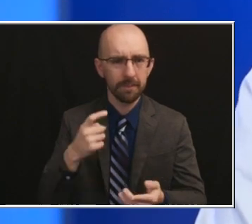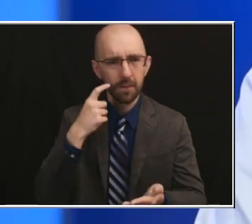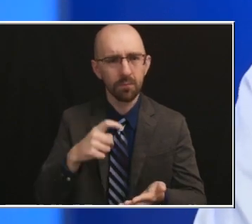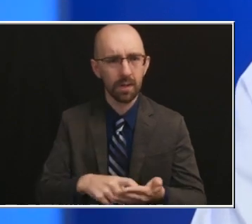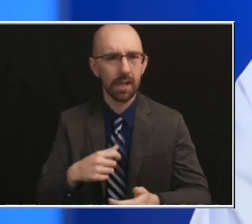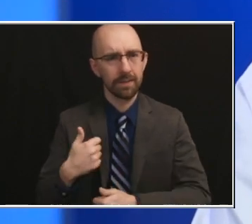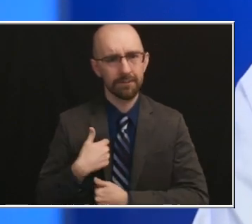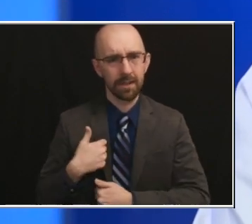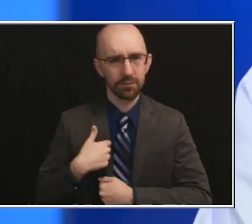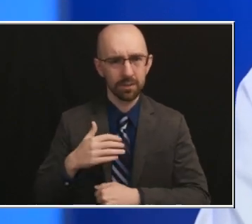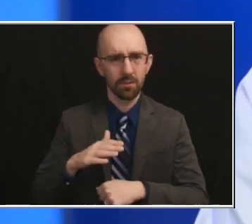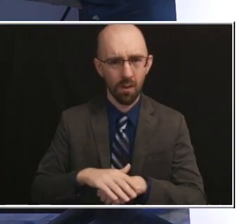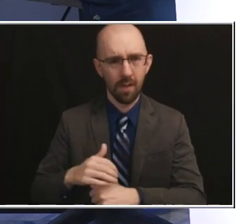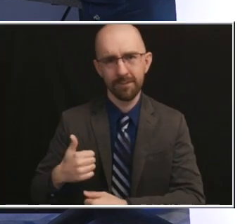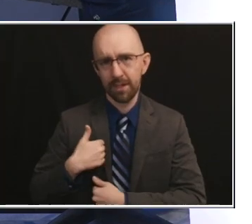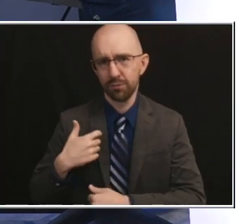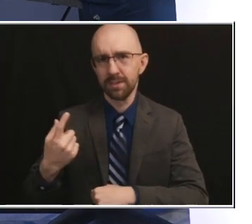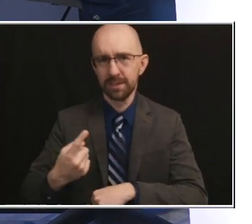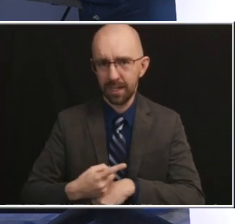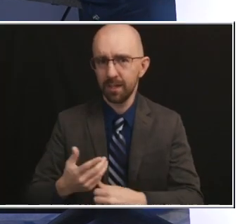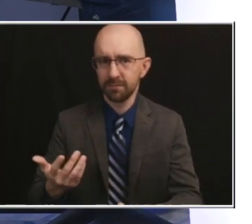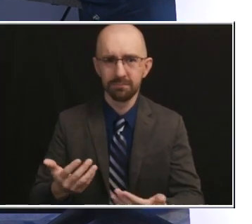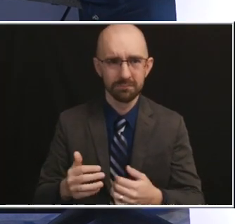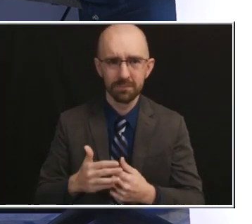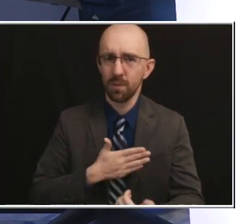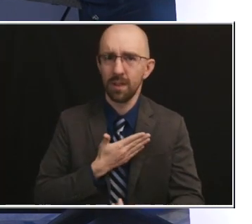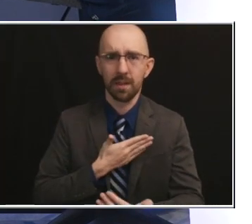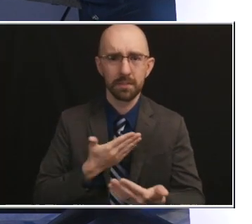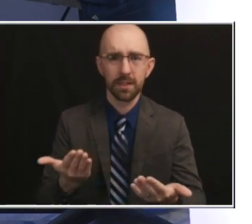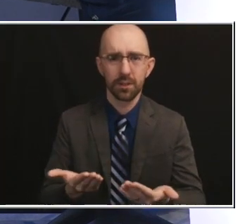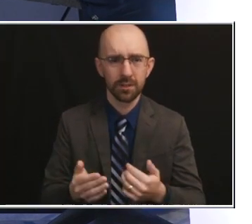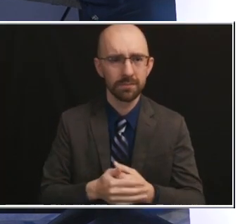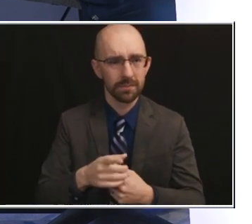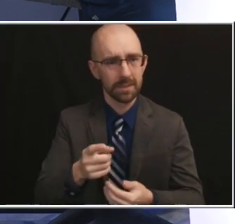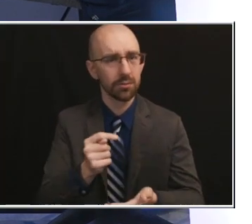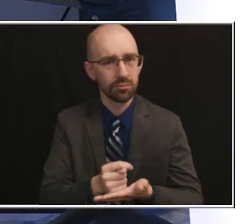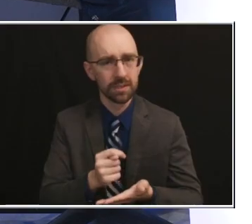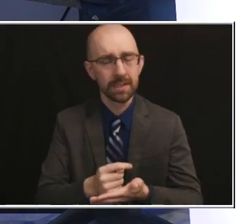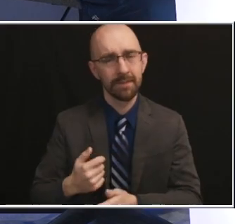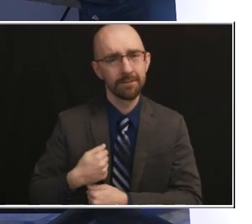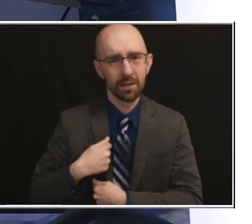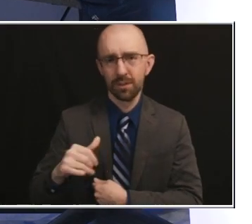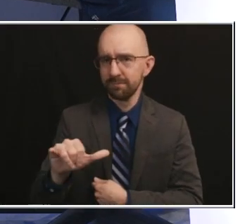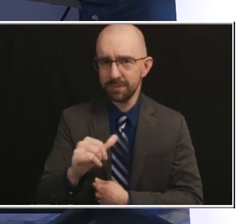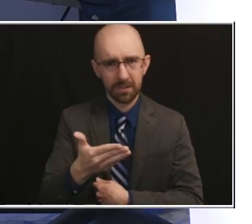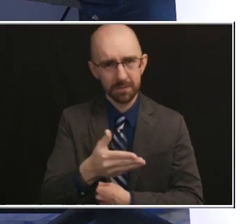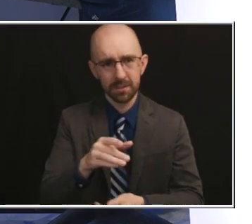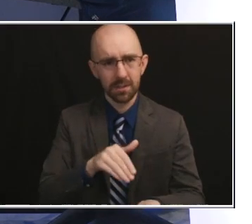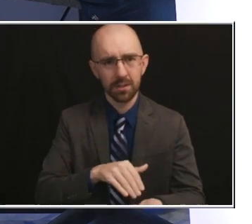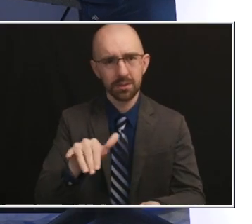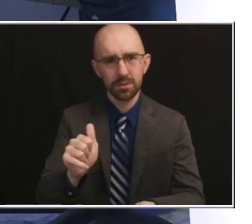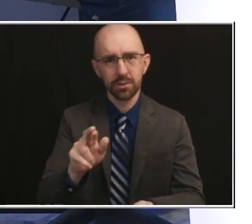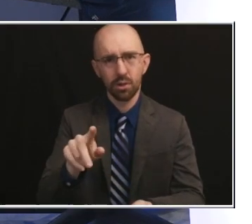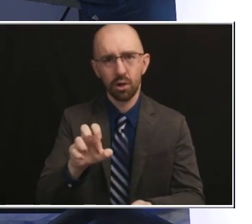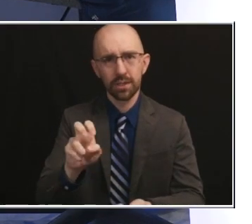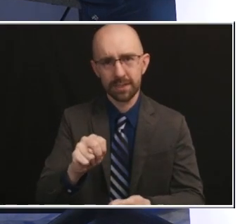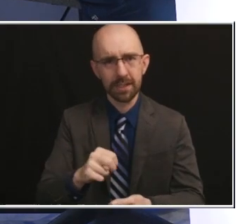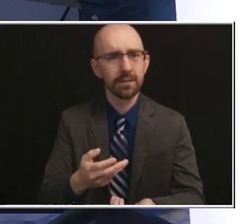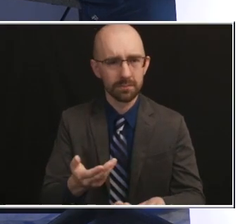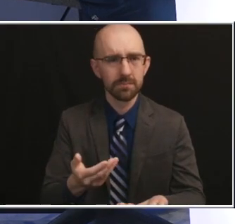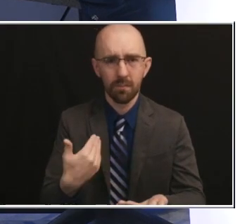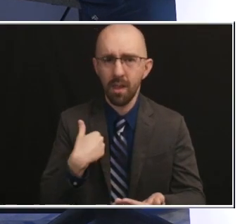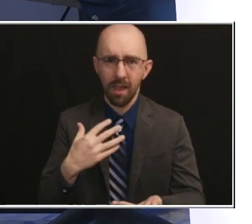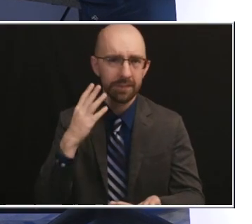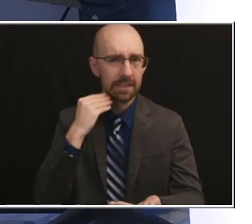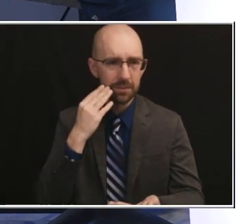Day. So glad to be here. He treats veterans just like Dr. Jarzin, so you'll have some valuable expertise to share in this